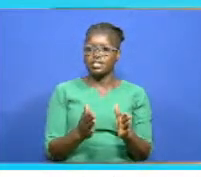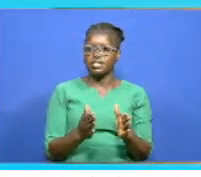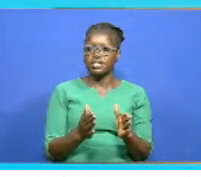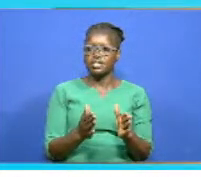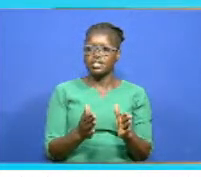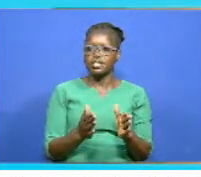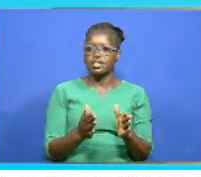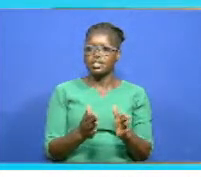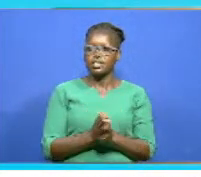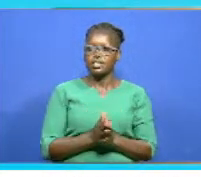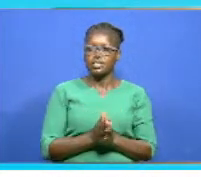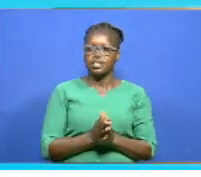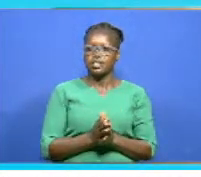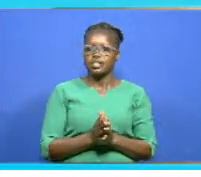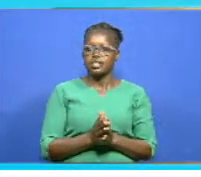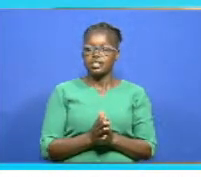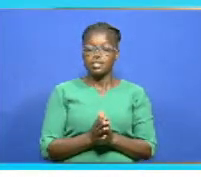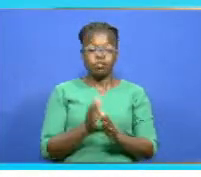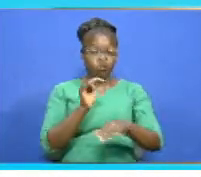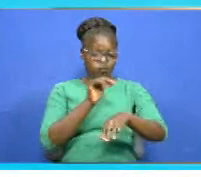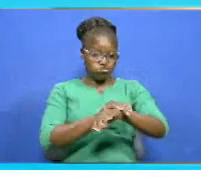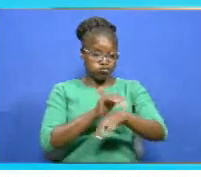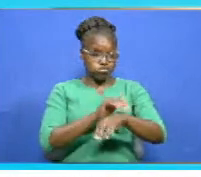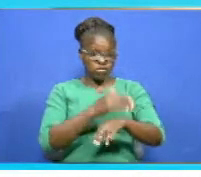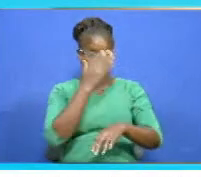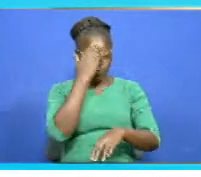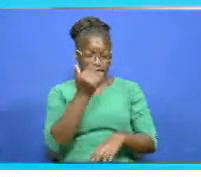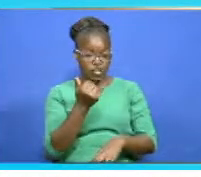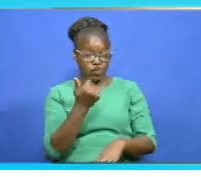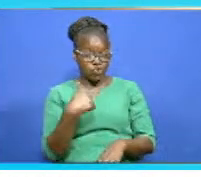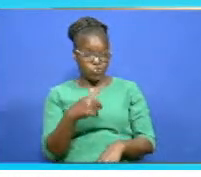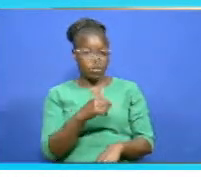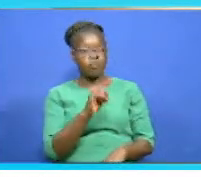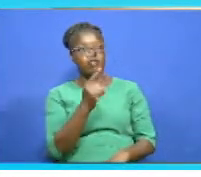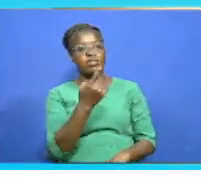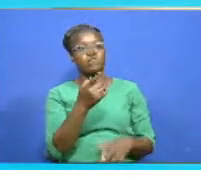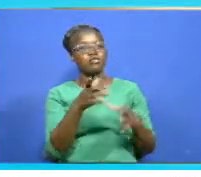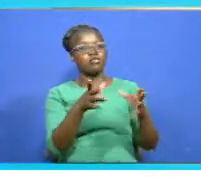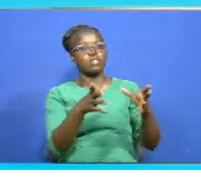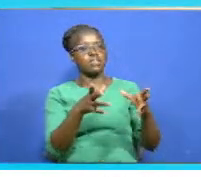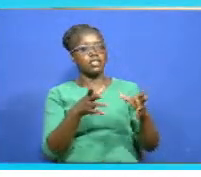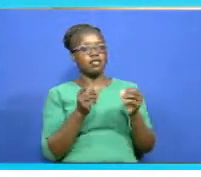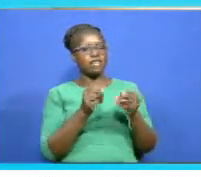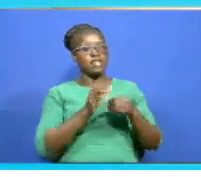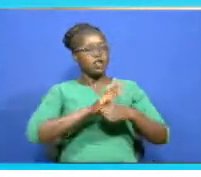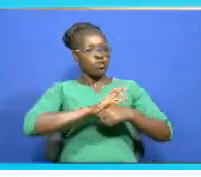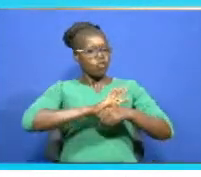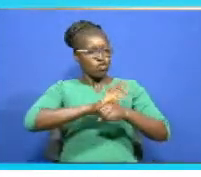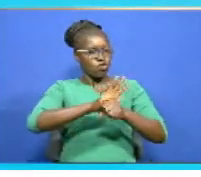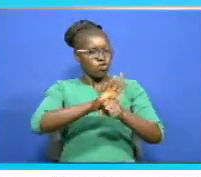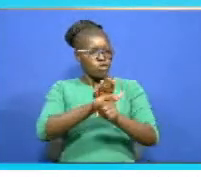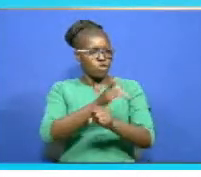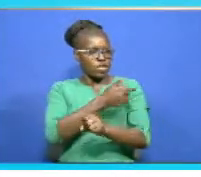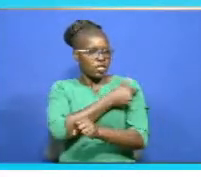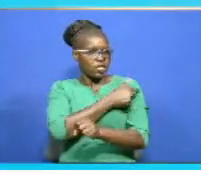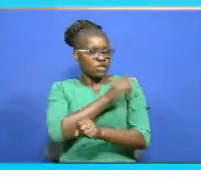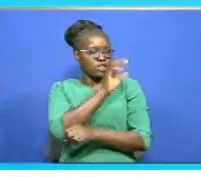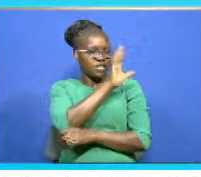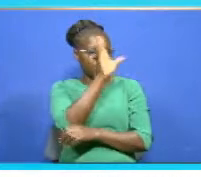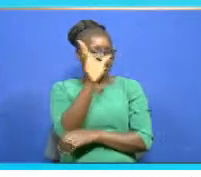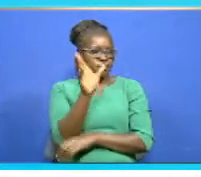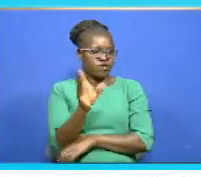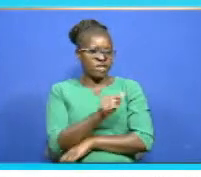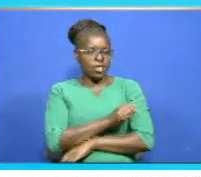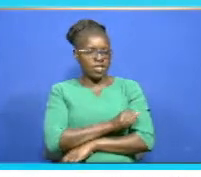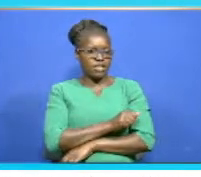And it's a good thing because we are one of the first to receive the COVID-19 vaccine in Africa. Indeed.